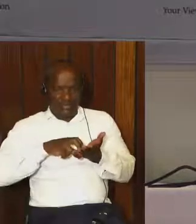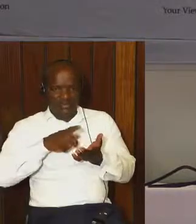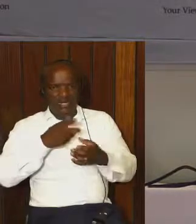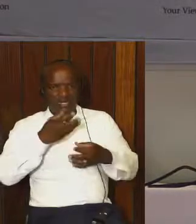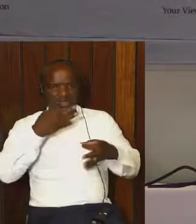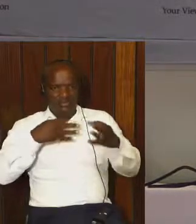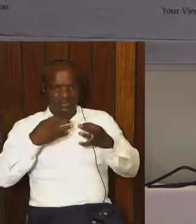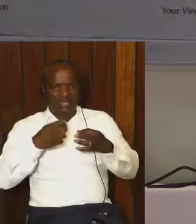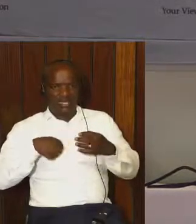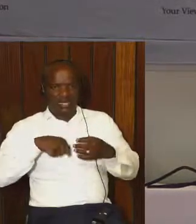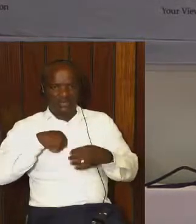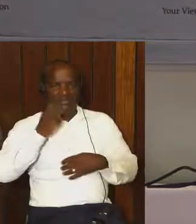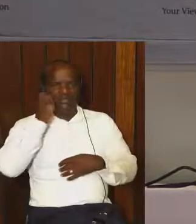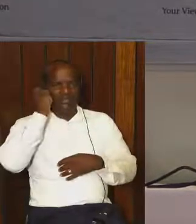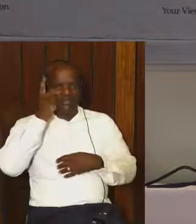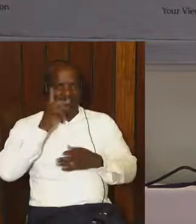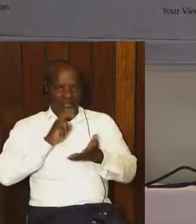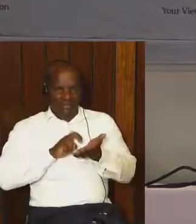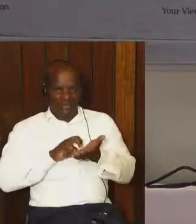understand.